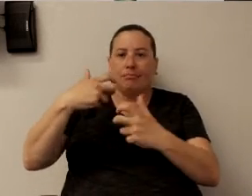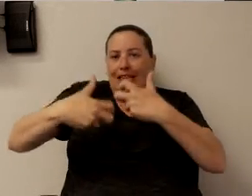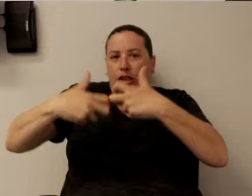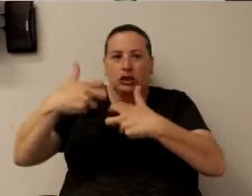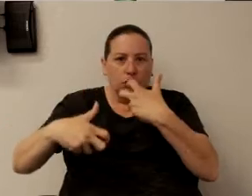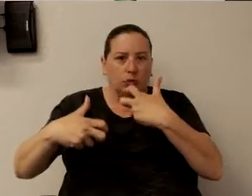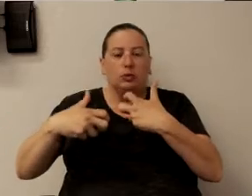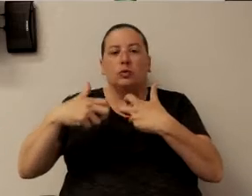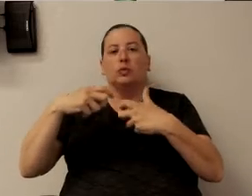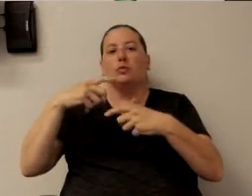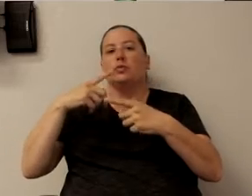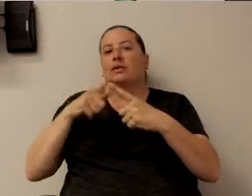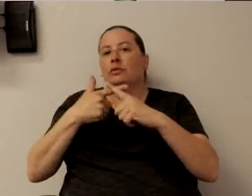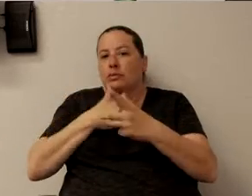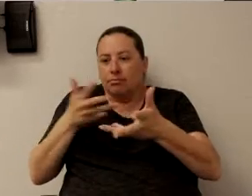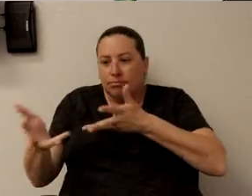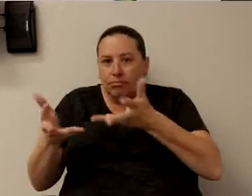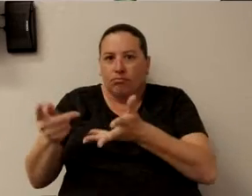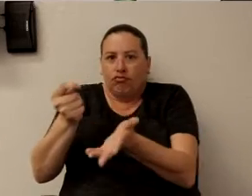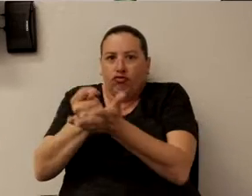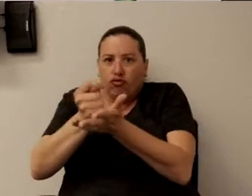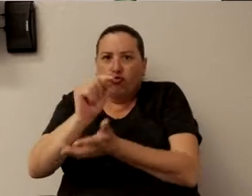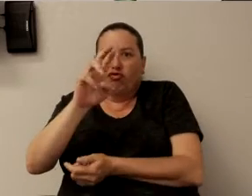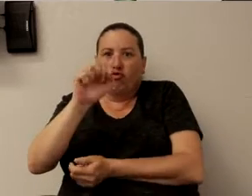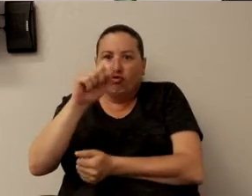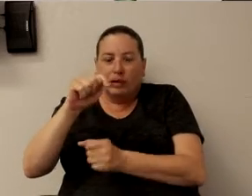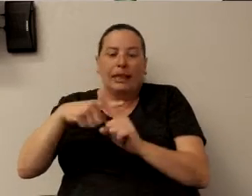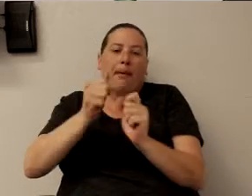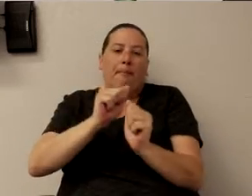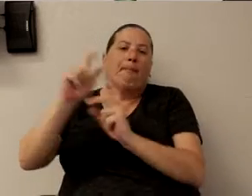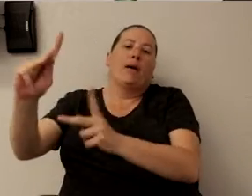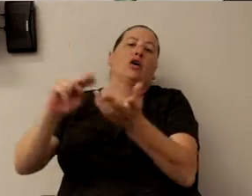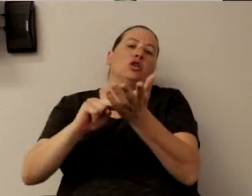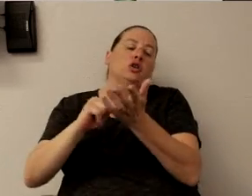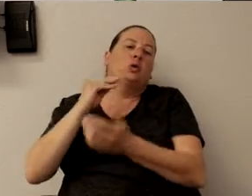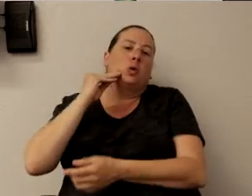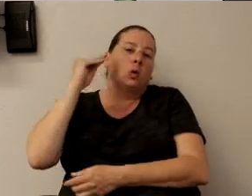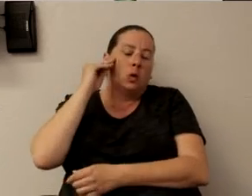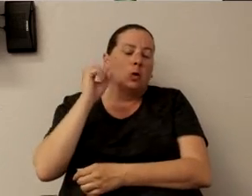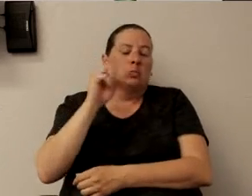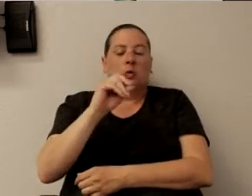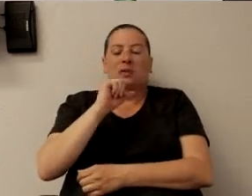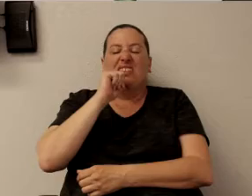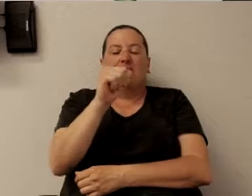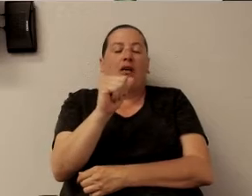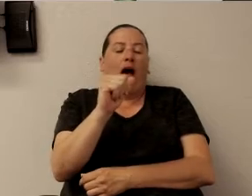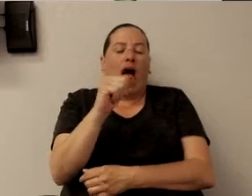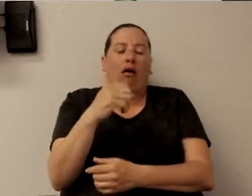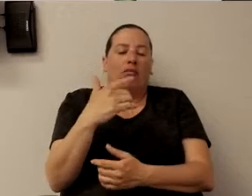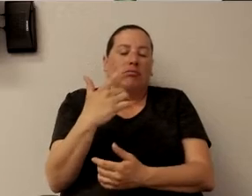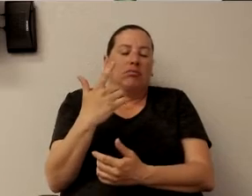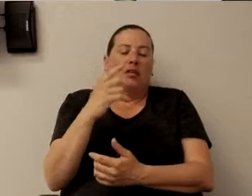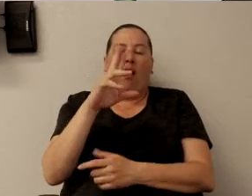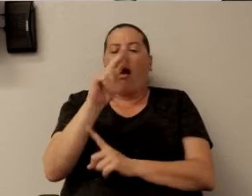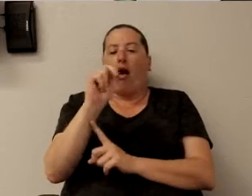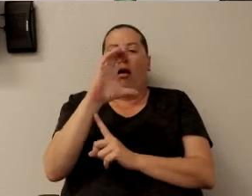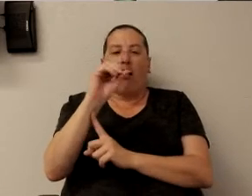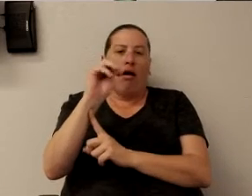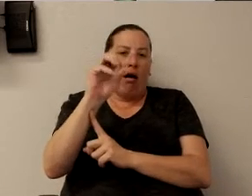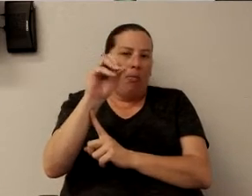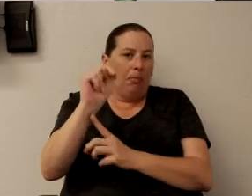and then they go back to the nursing home. So not uncommon that we would have still patients from Redwood Springs that would not be